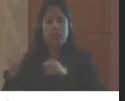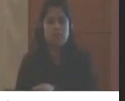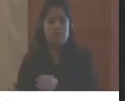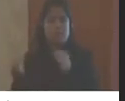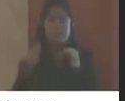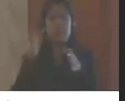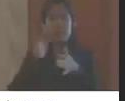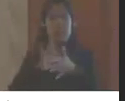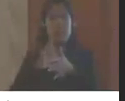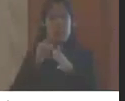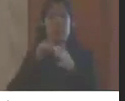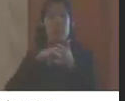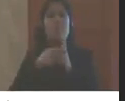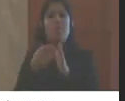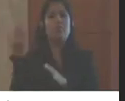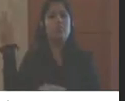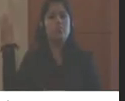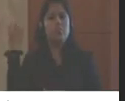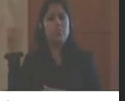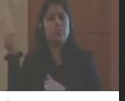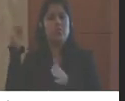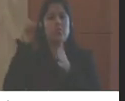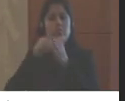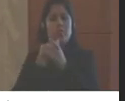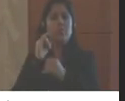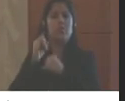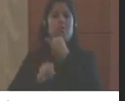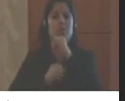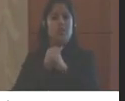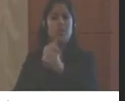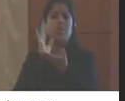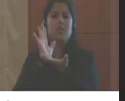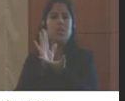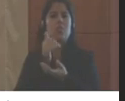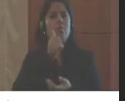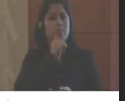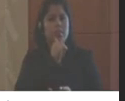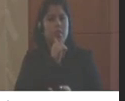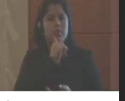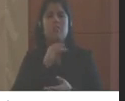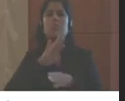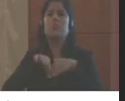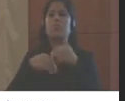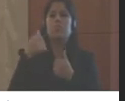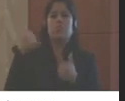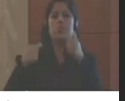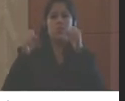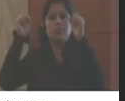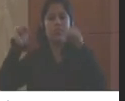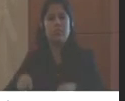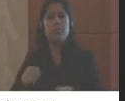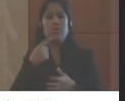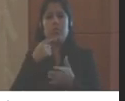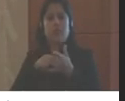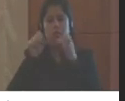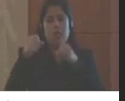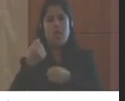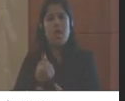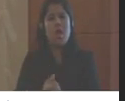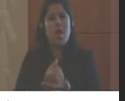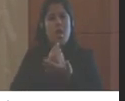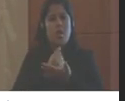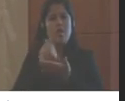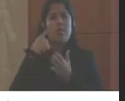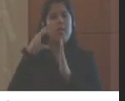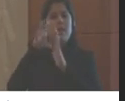financial mechanisms of risk transfer like bonds, international funds, and private insurance, which undoubtedly will